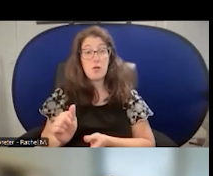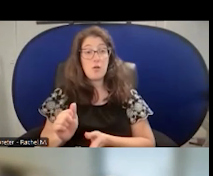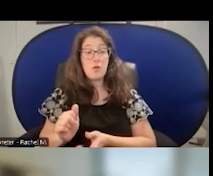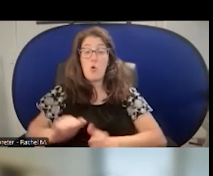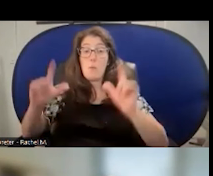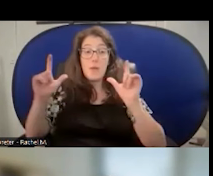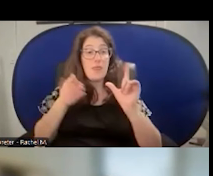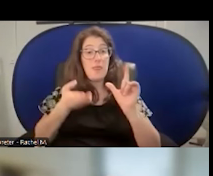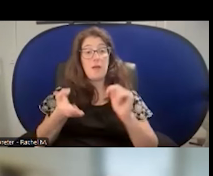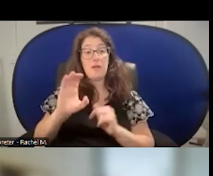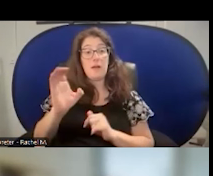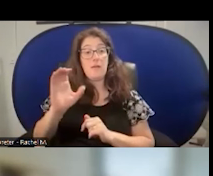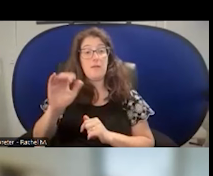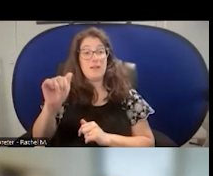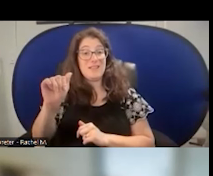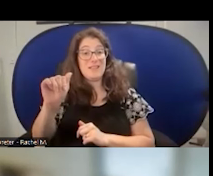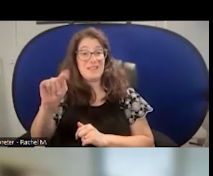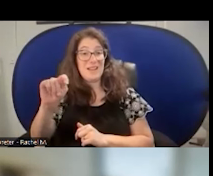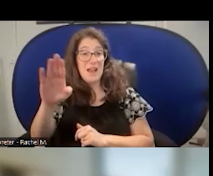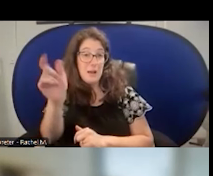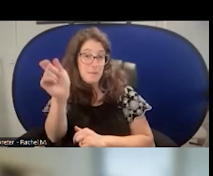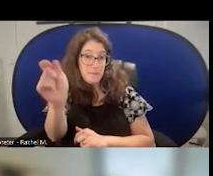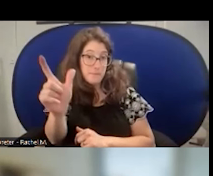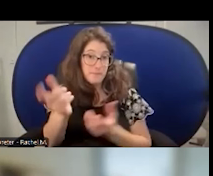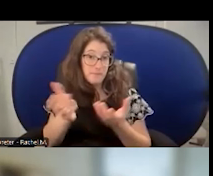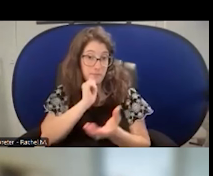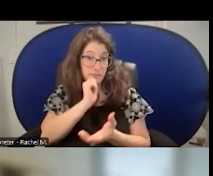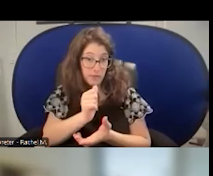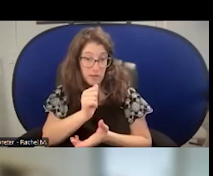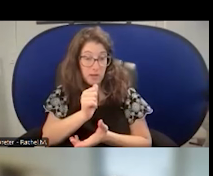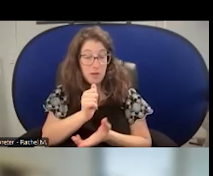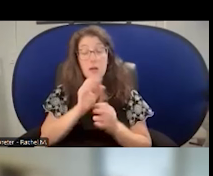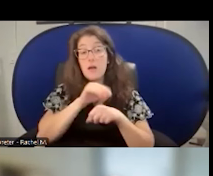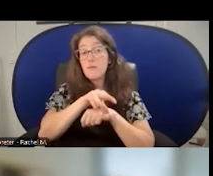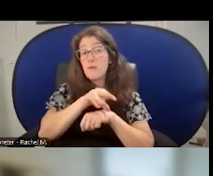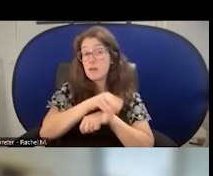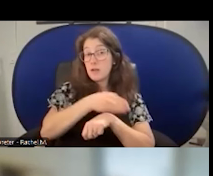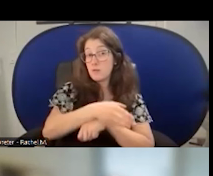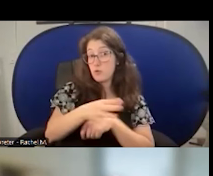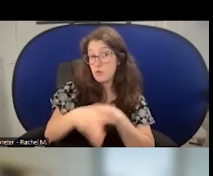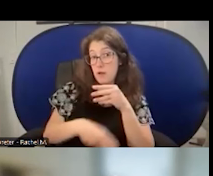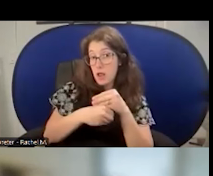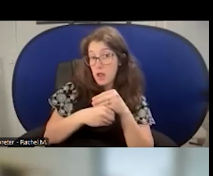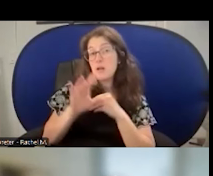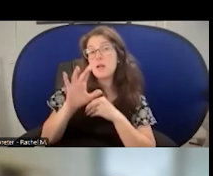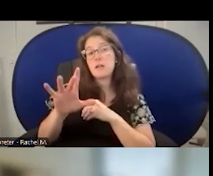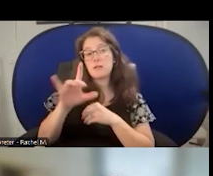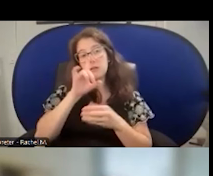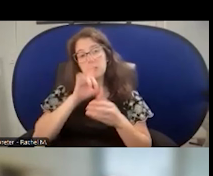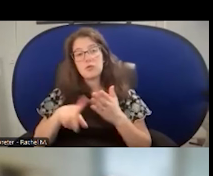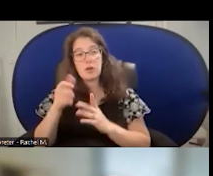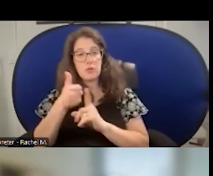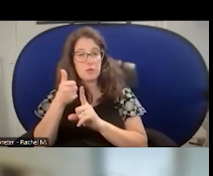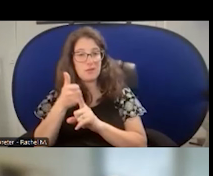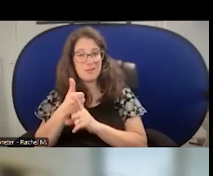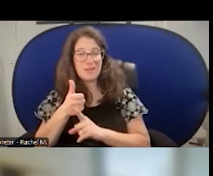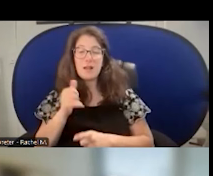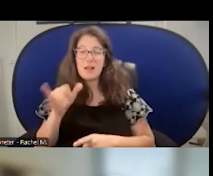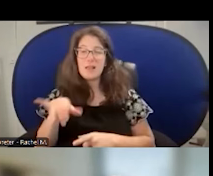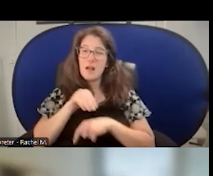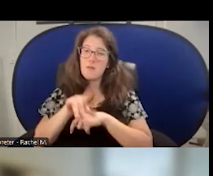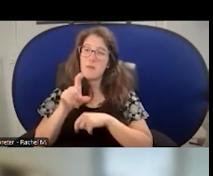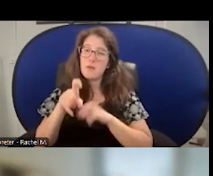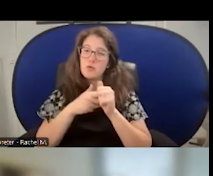tab. So the advice is to be sure after you've added links to click and check. And honestly, that's advice that you should